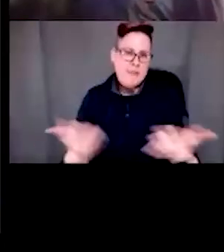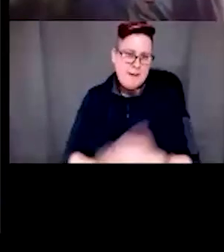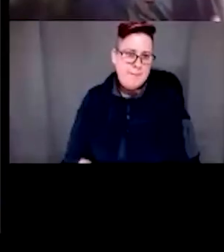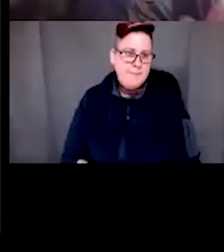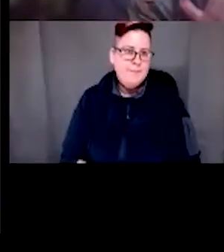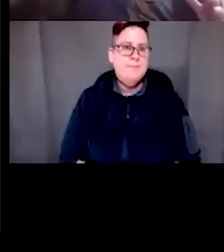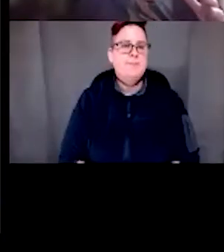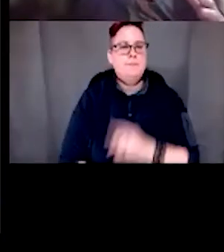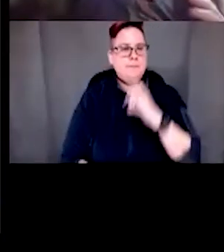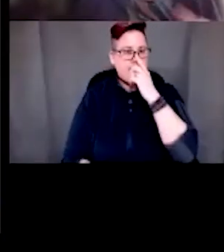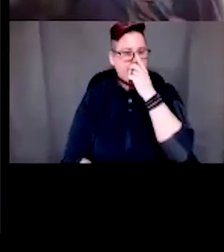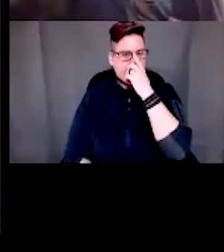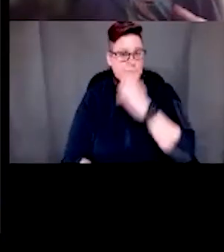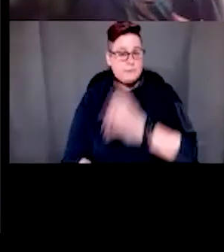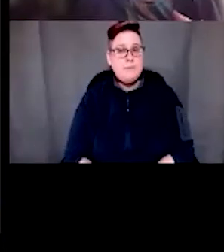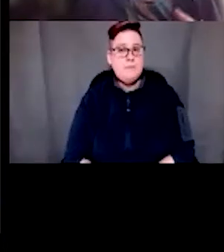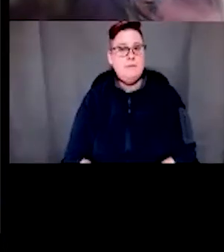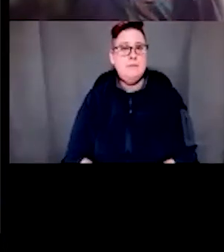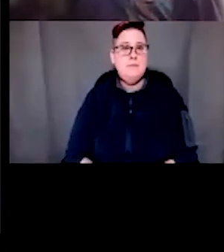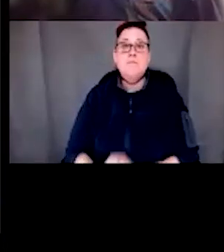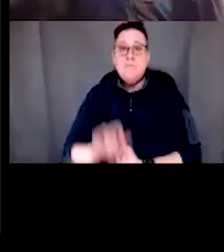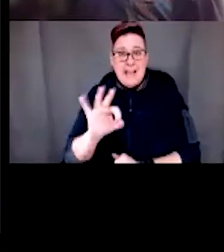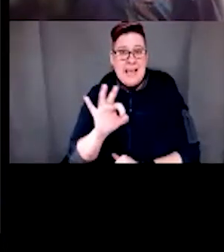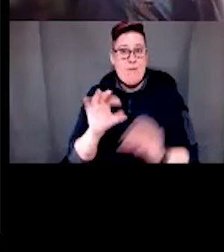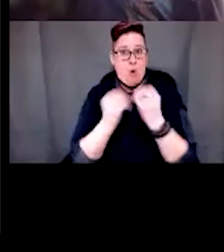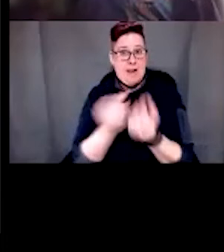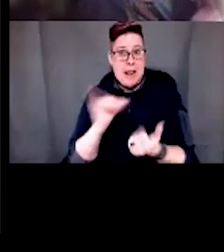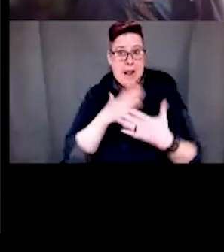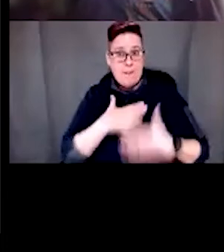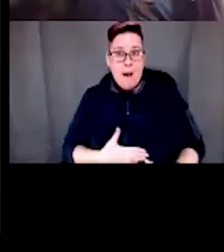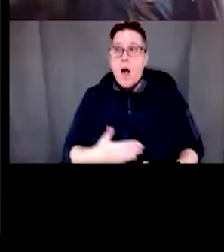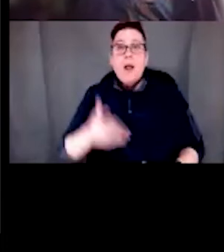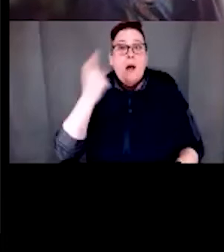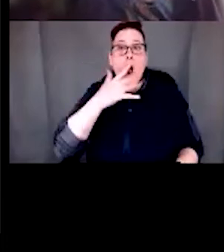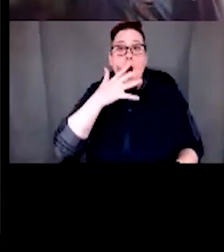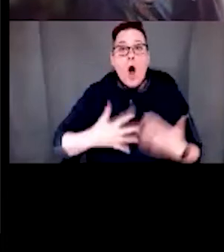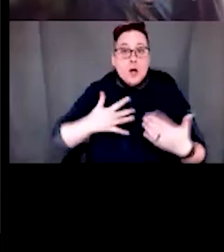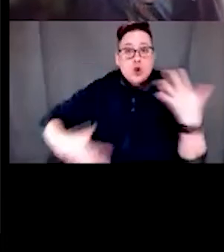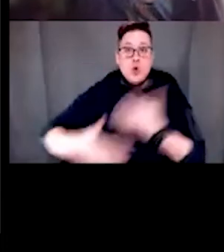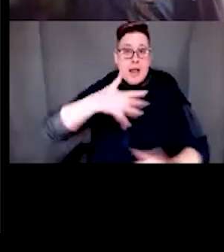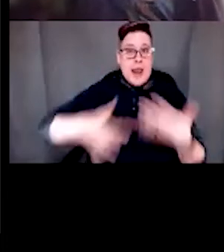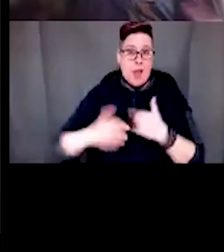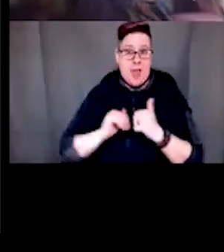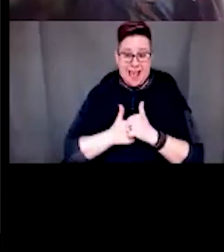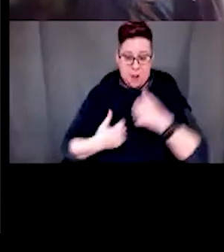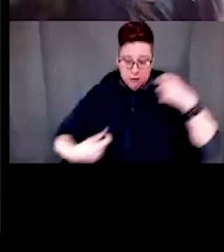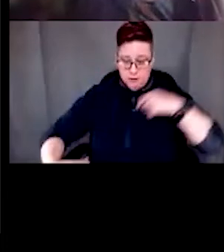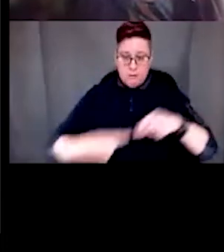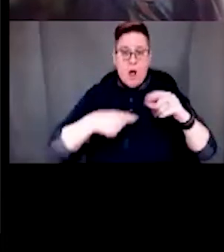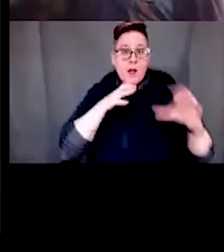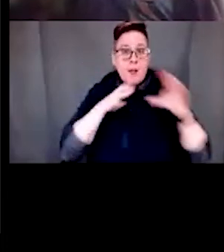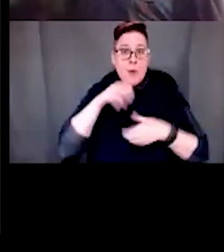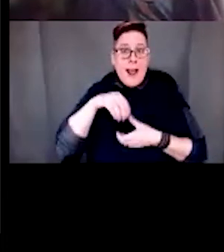biocratic organization, like a body, has circulation. Circulation is how the body communicates within